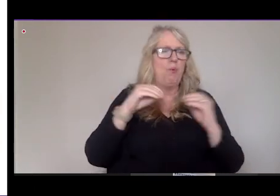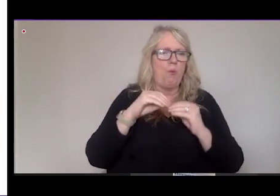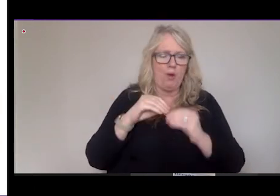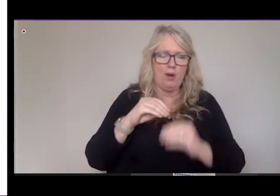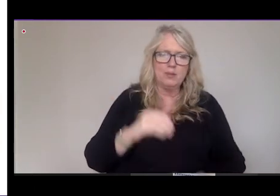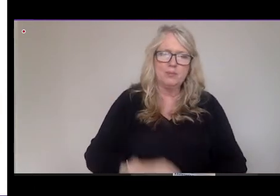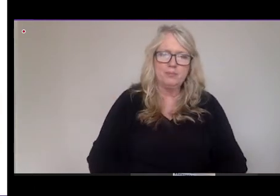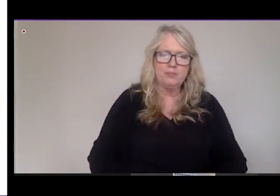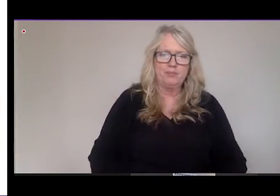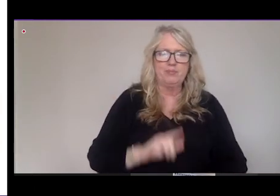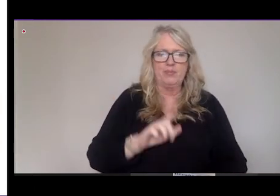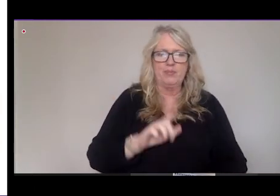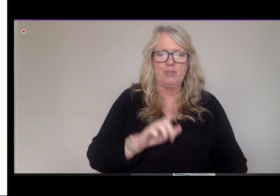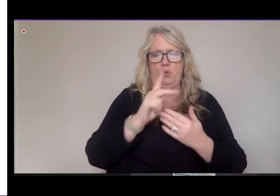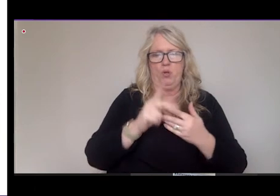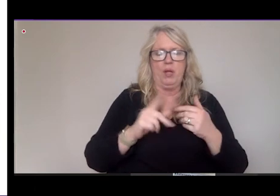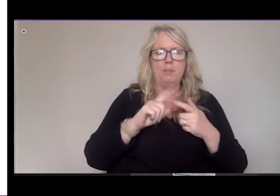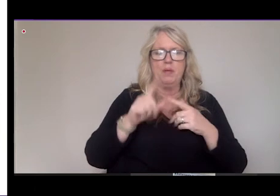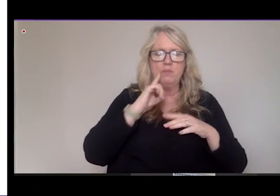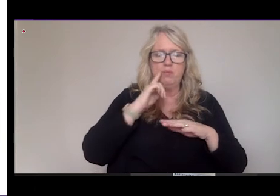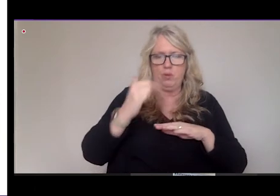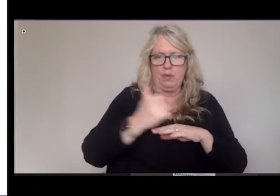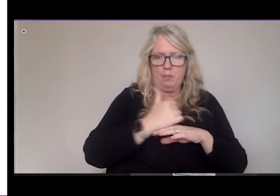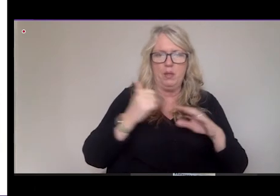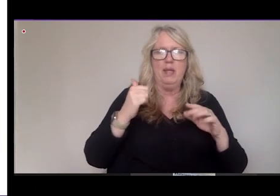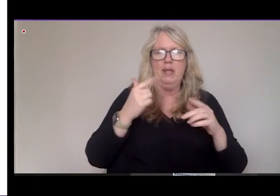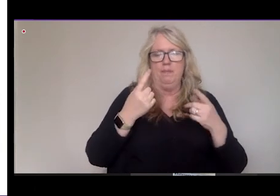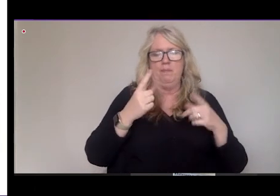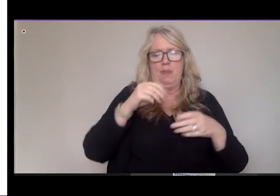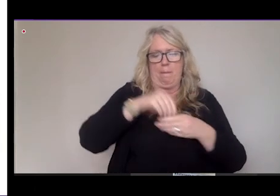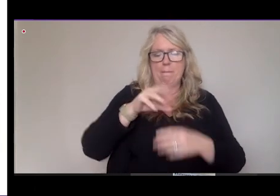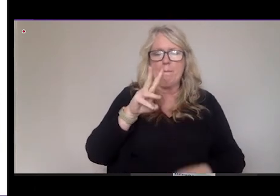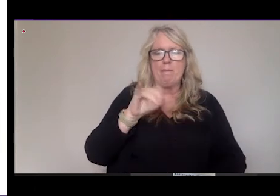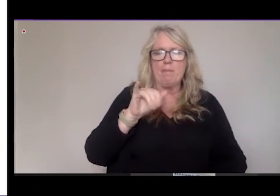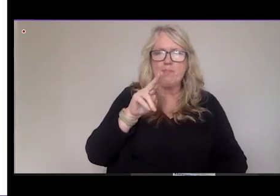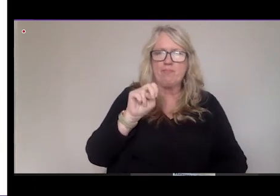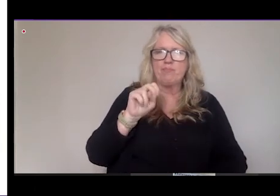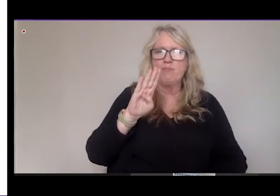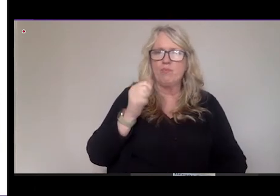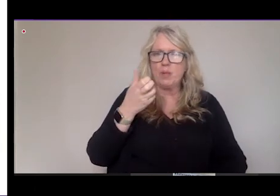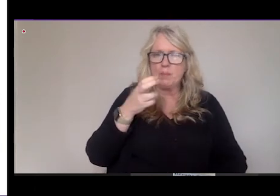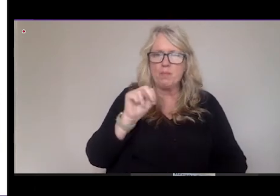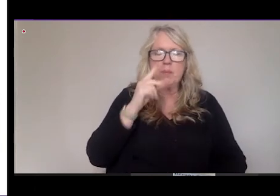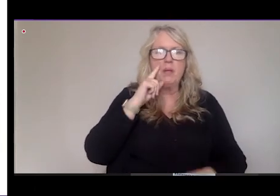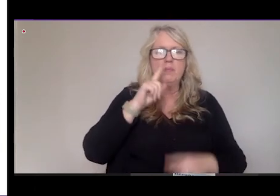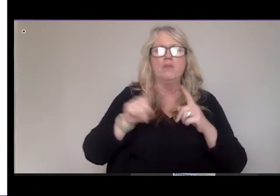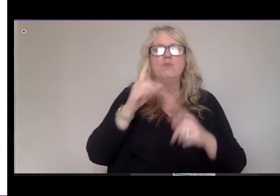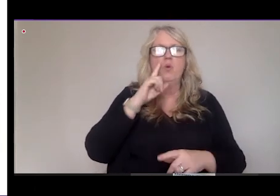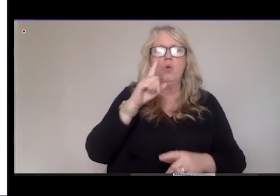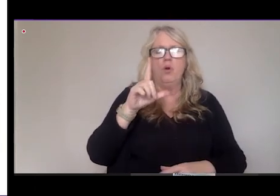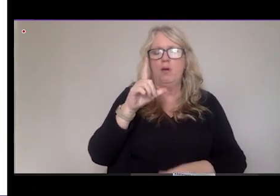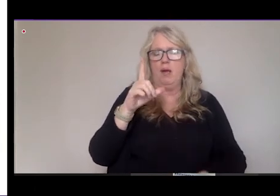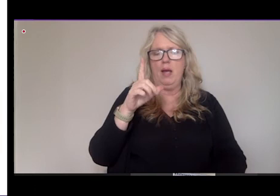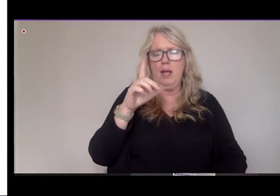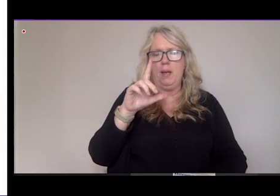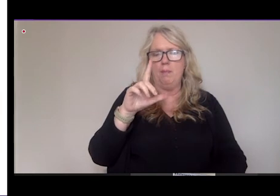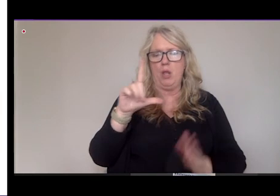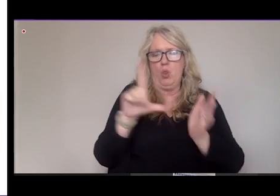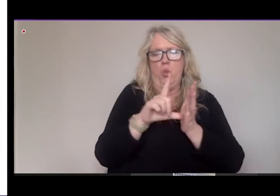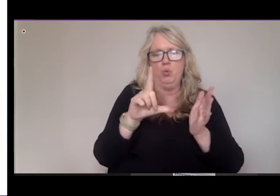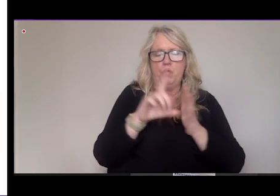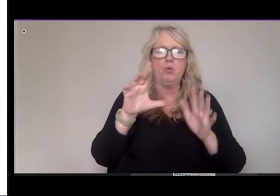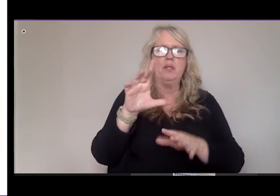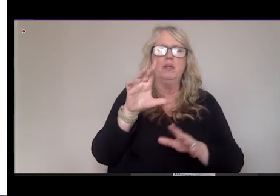learn more. And this is a program, the mobility manager in Winnebago happens to work for Lutheran